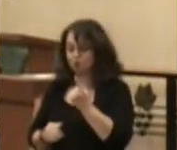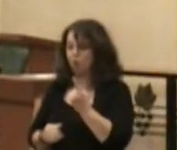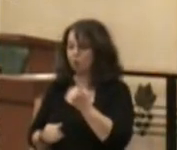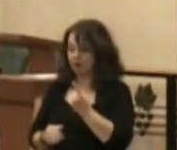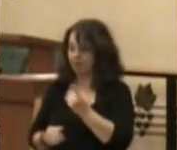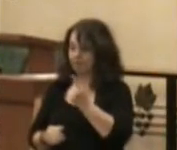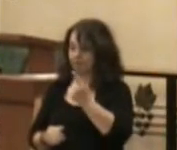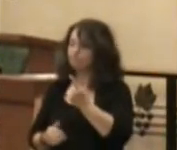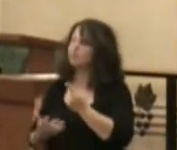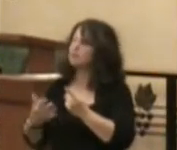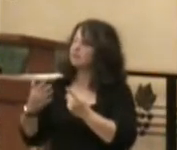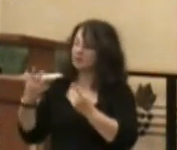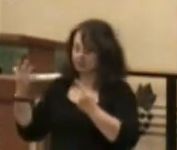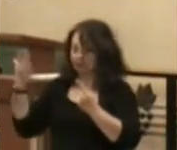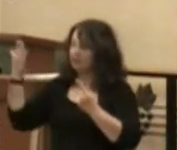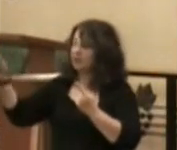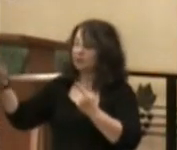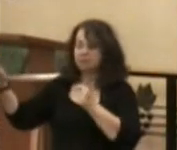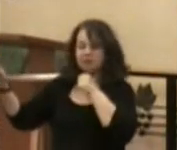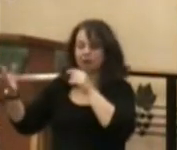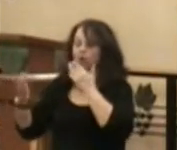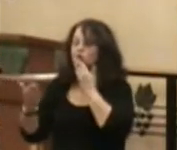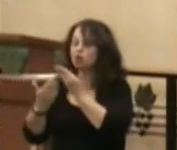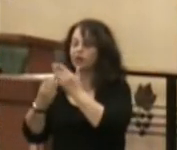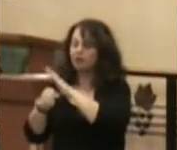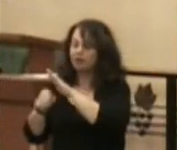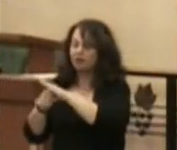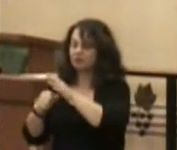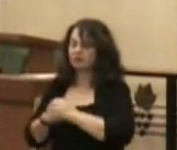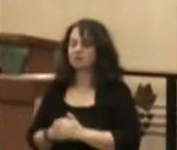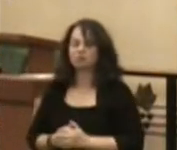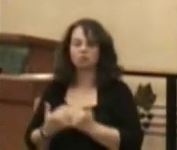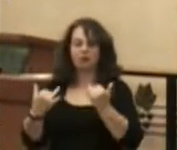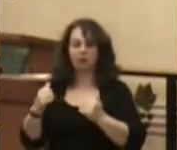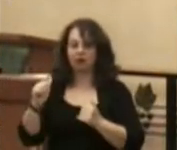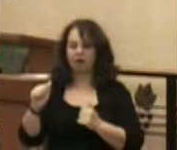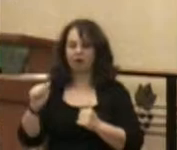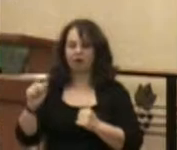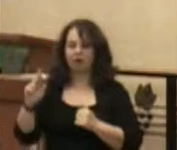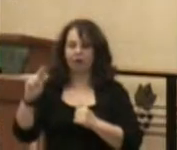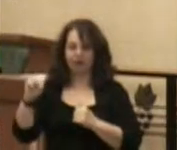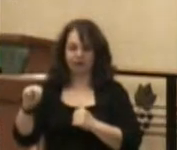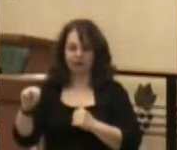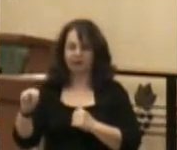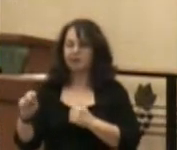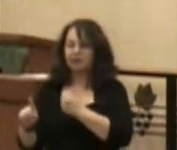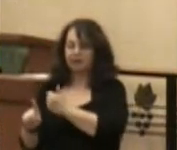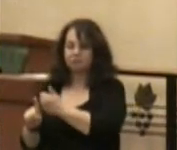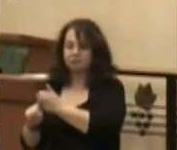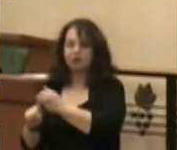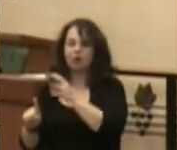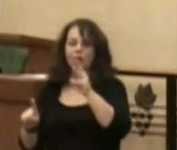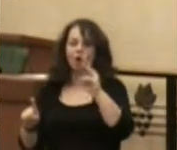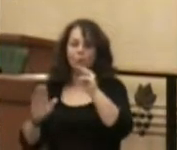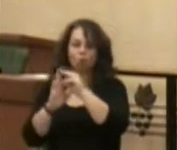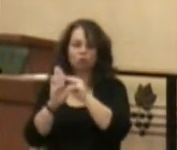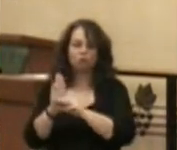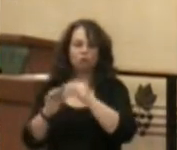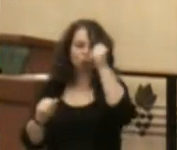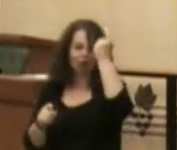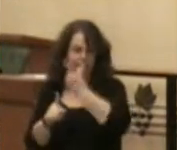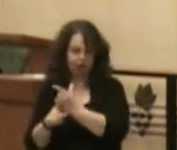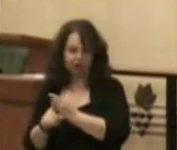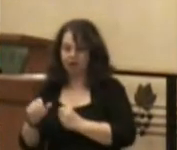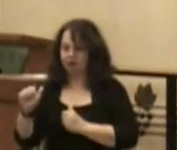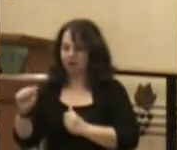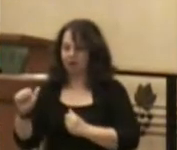sword, this one was not good enough. And so Aaron, Moses' brother, fashions them a new God that